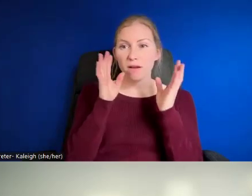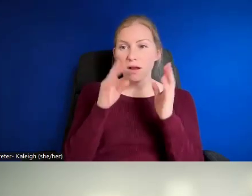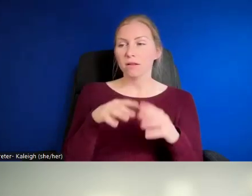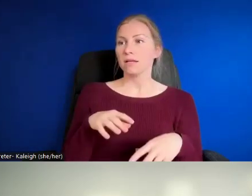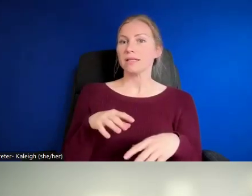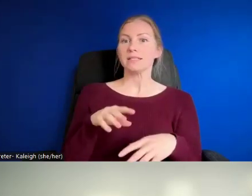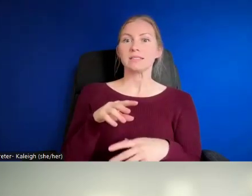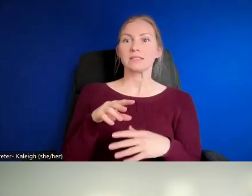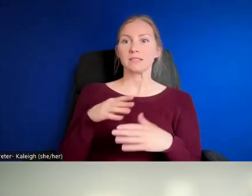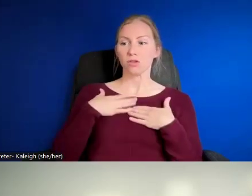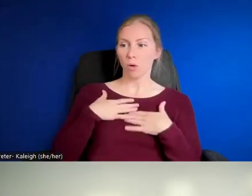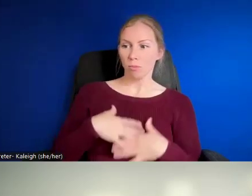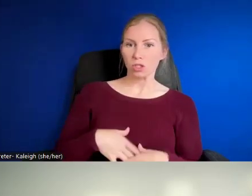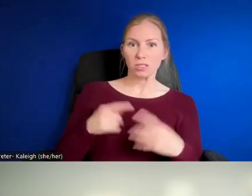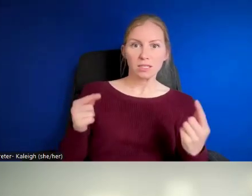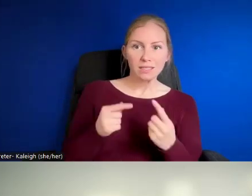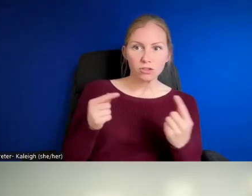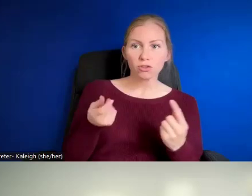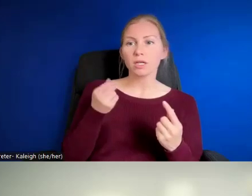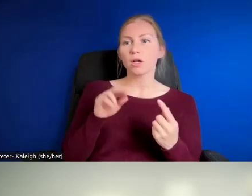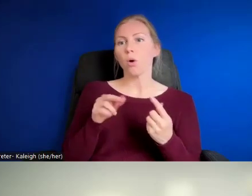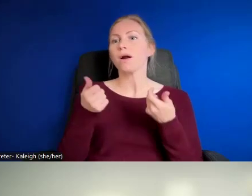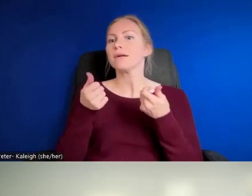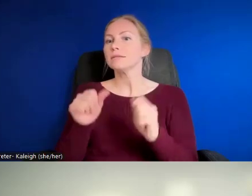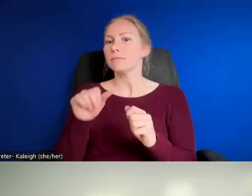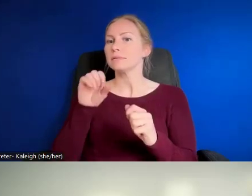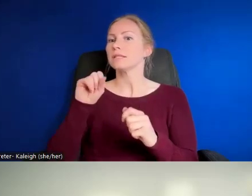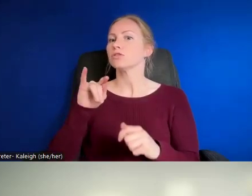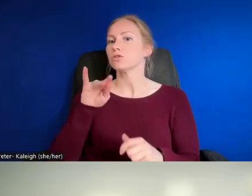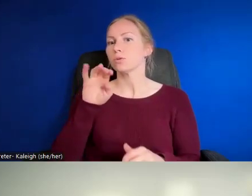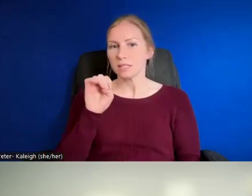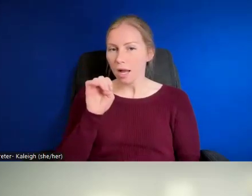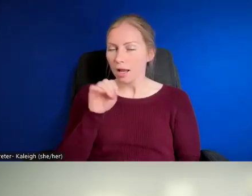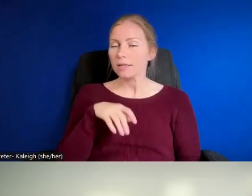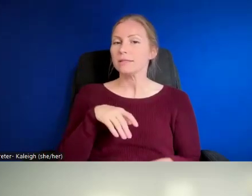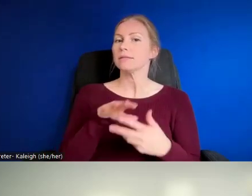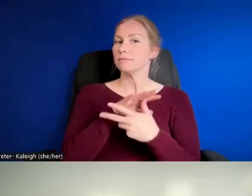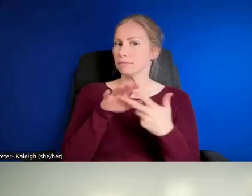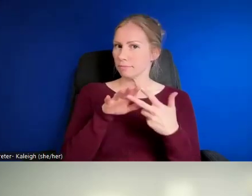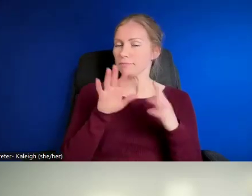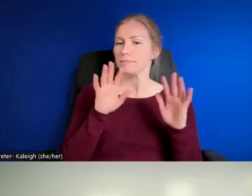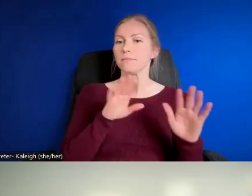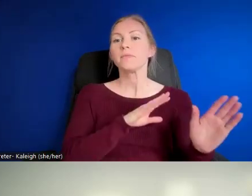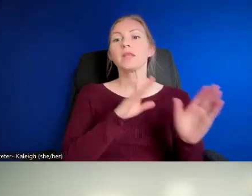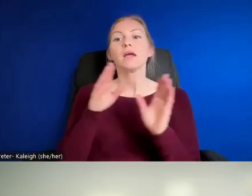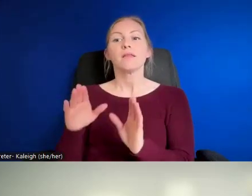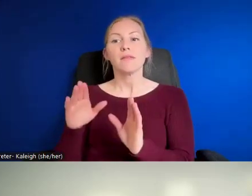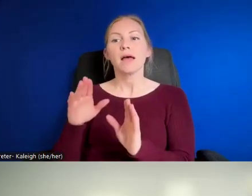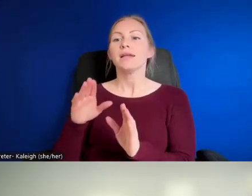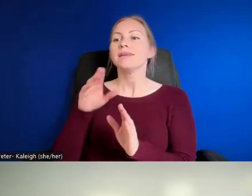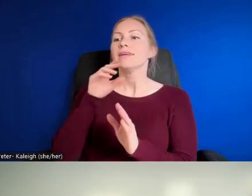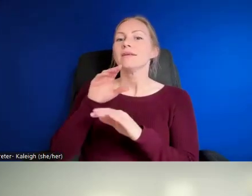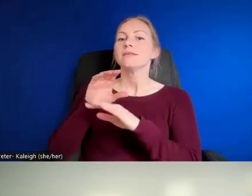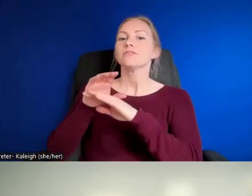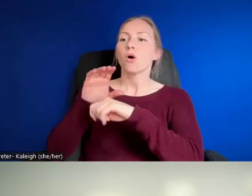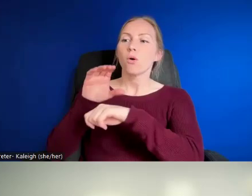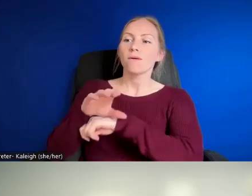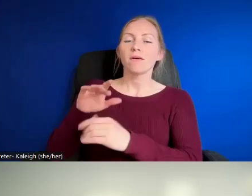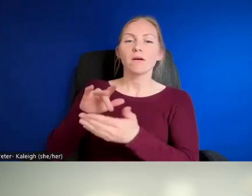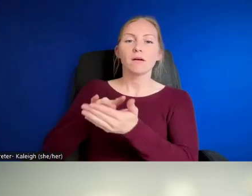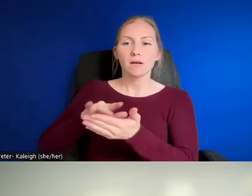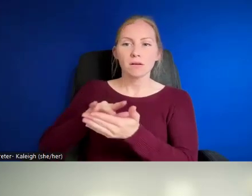injury, or attempted suicide. And then there is involuntary medication